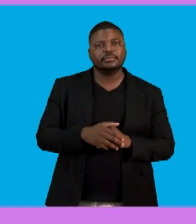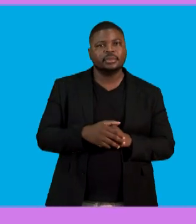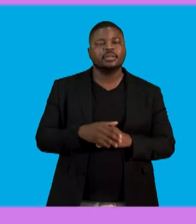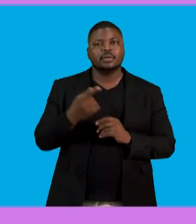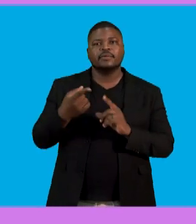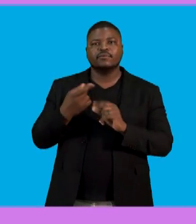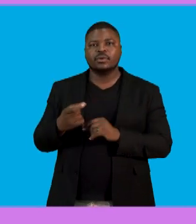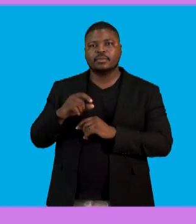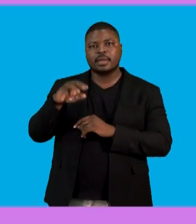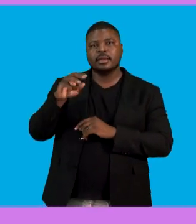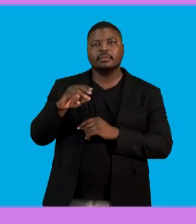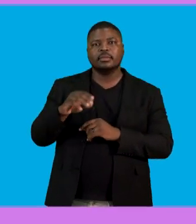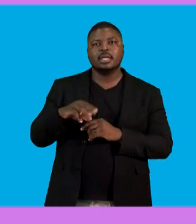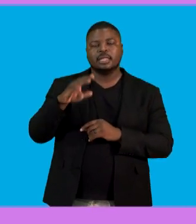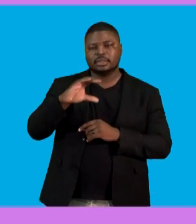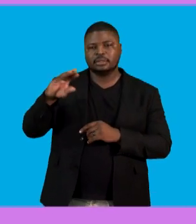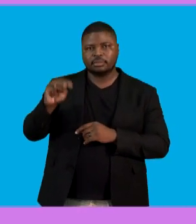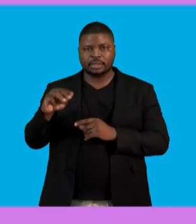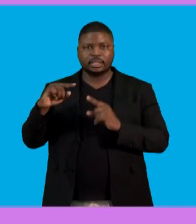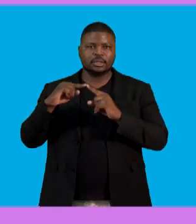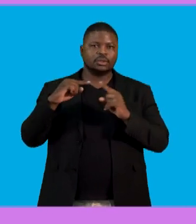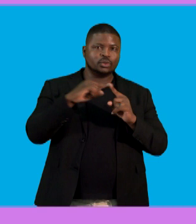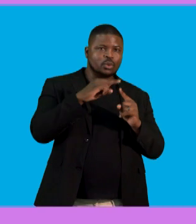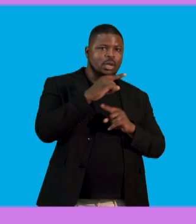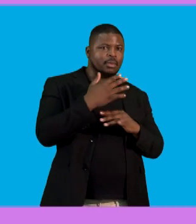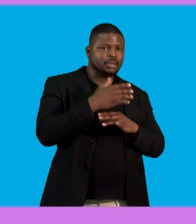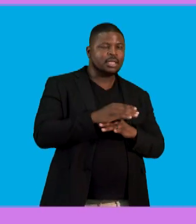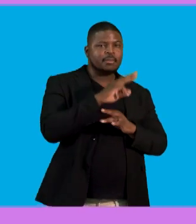meter to centimeter. So you put a 1 there and